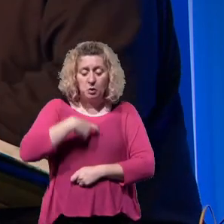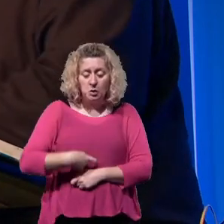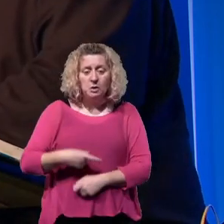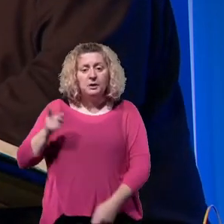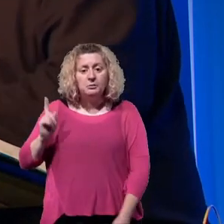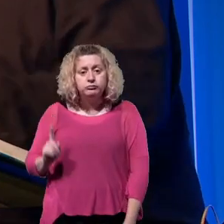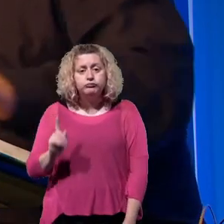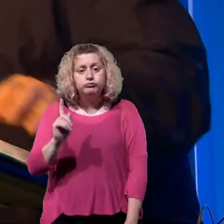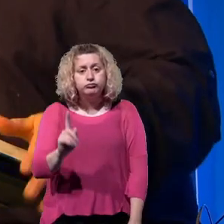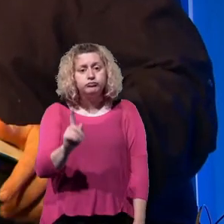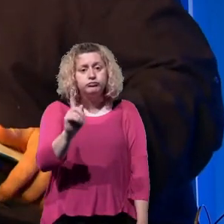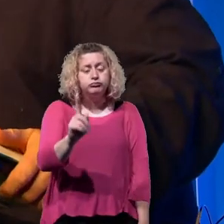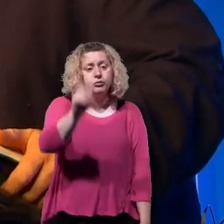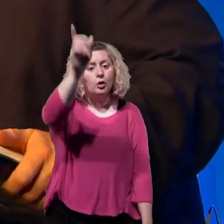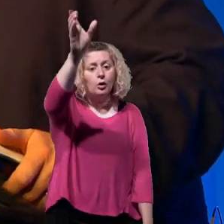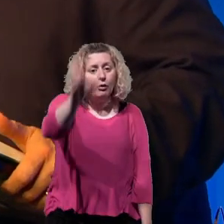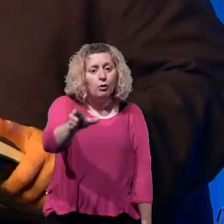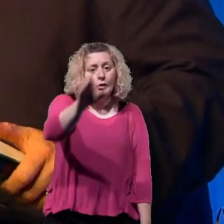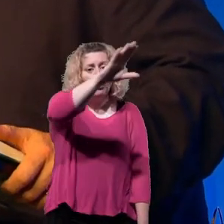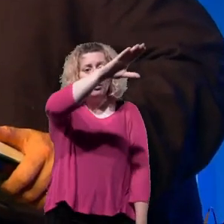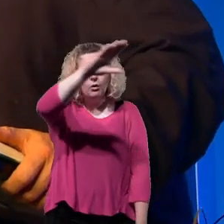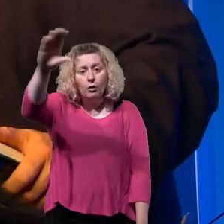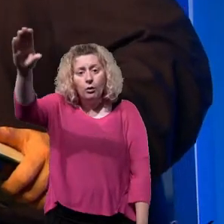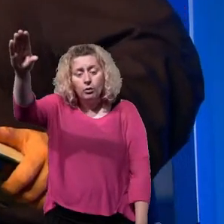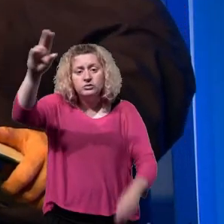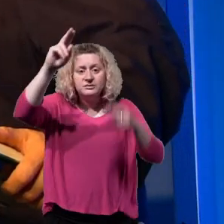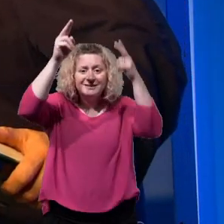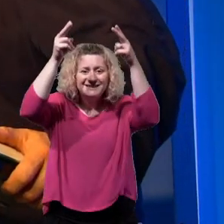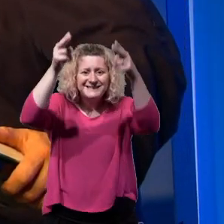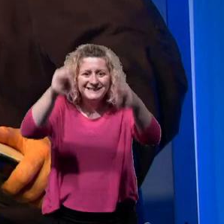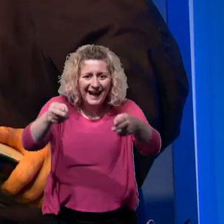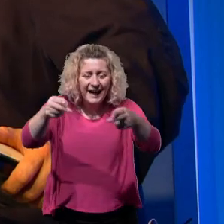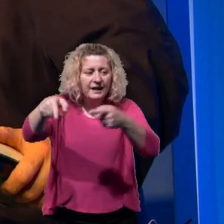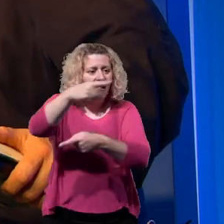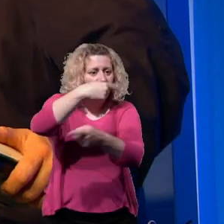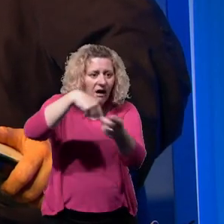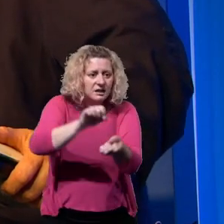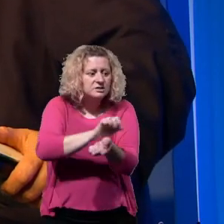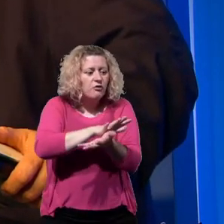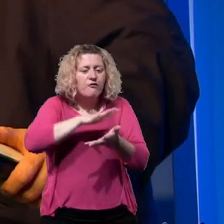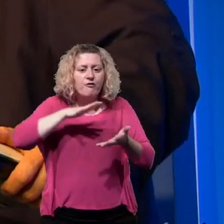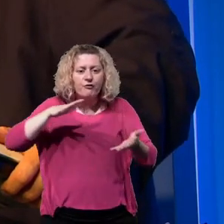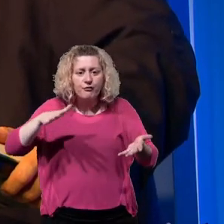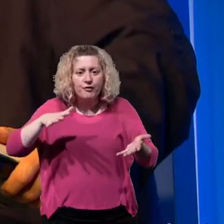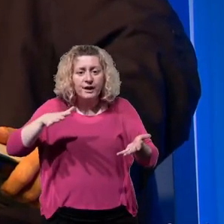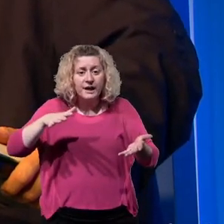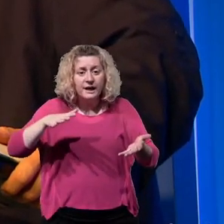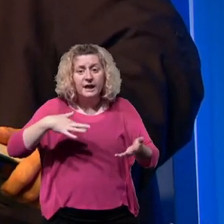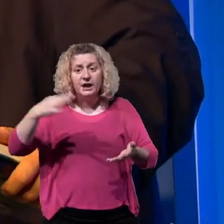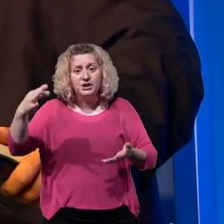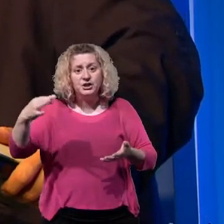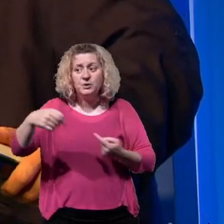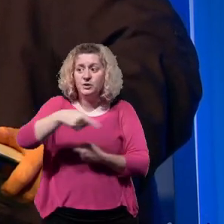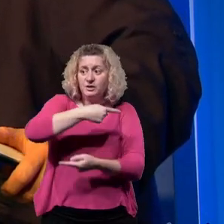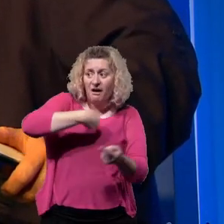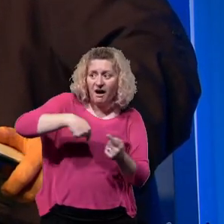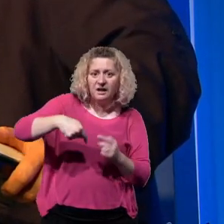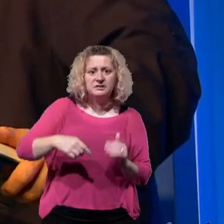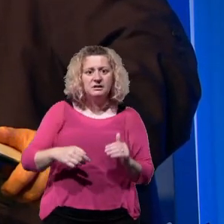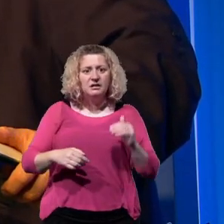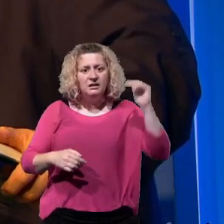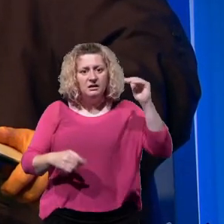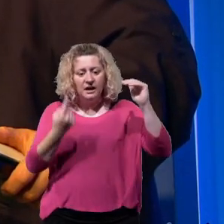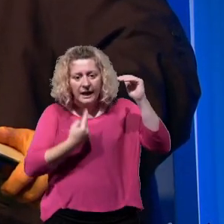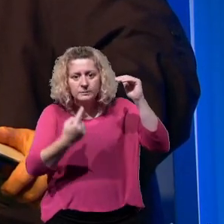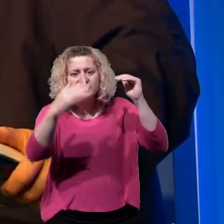our ransom. He chose to go to Jerusalem. He chose our interests. He humbled himself. He was obsessed with the welfare of